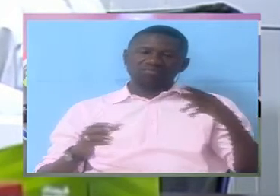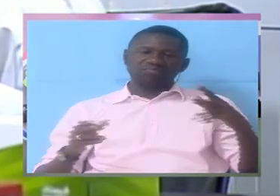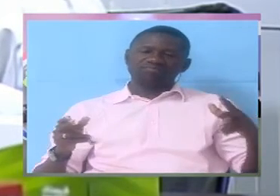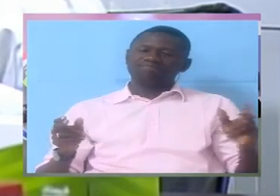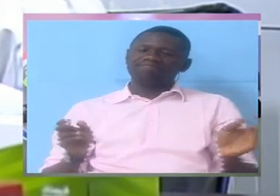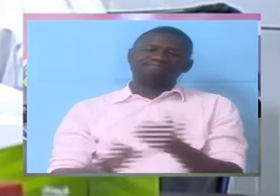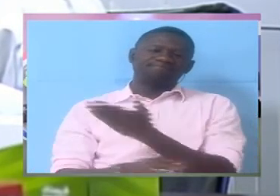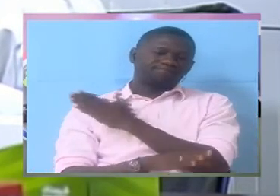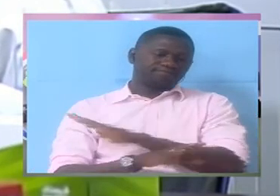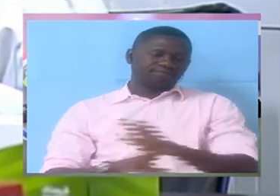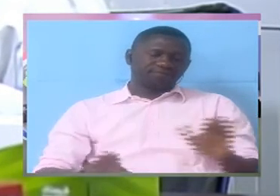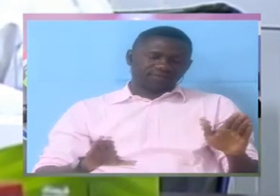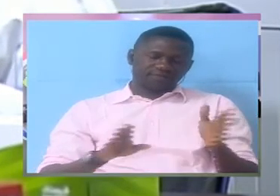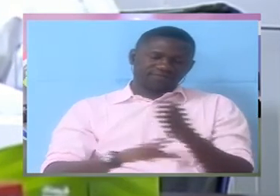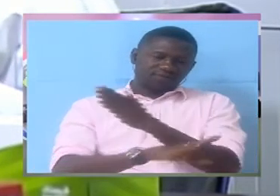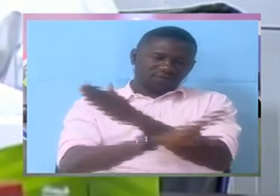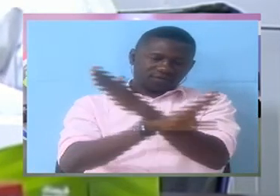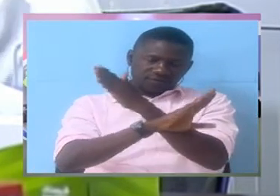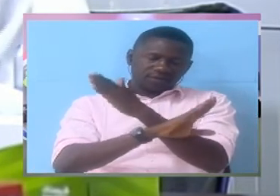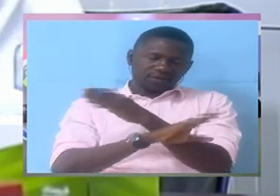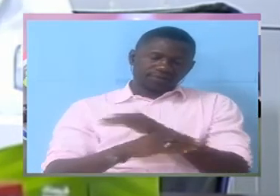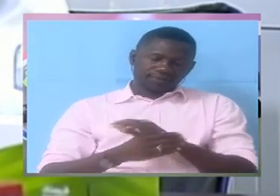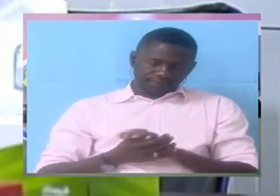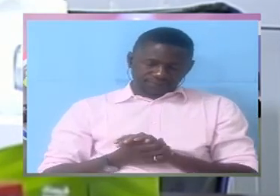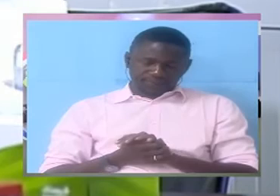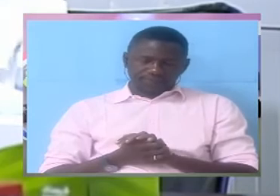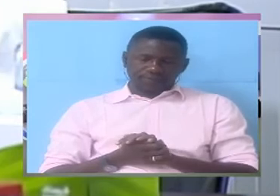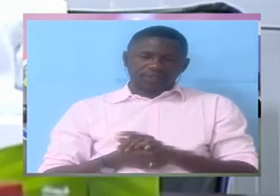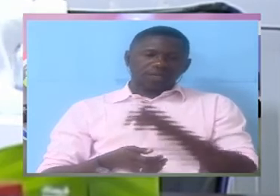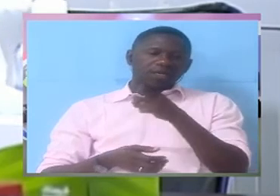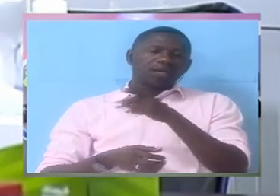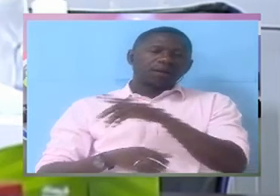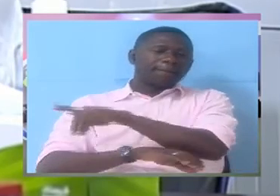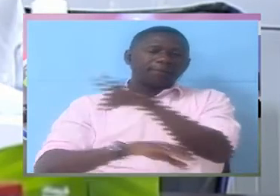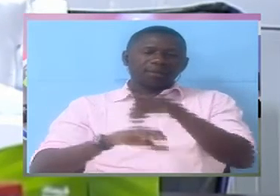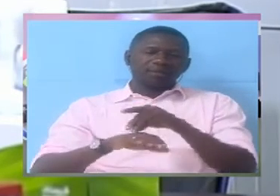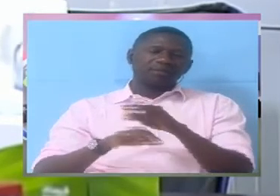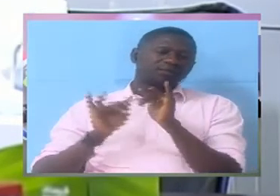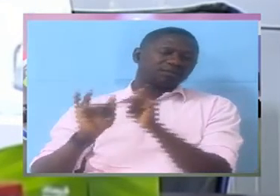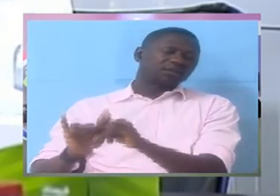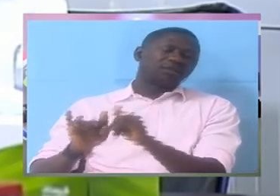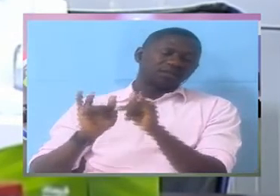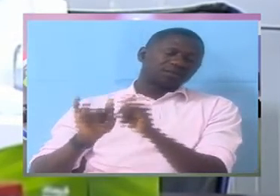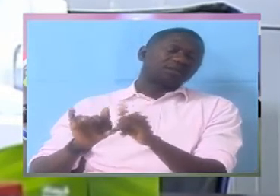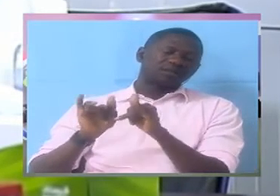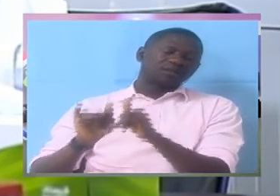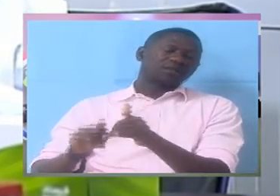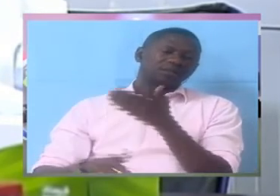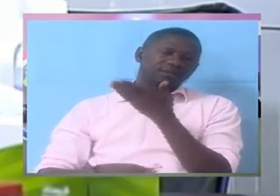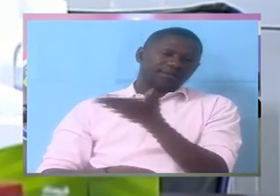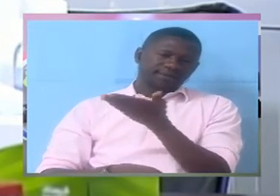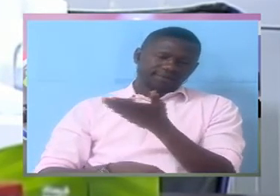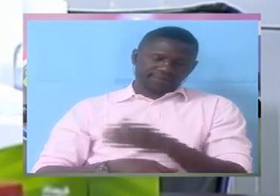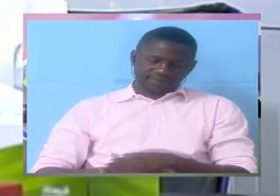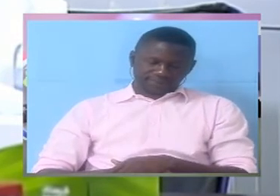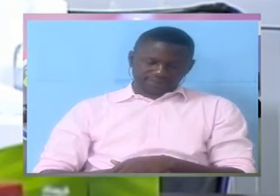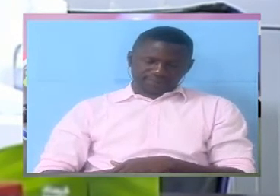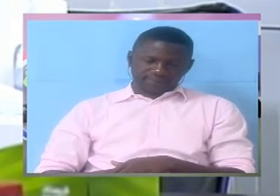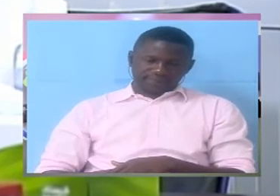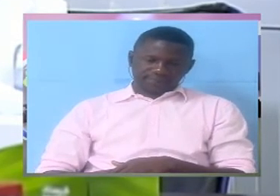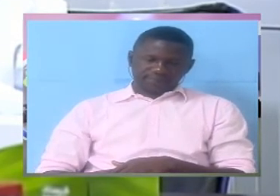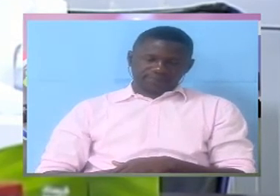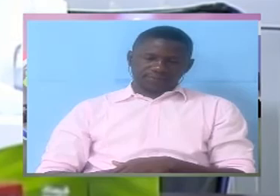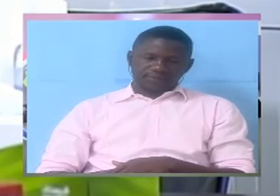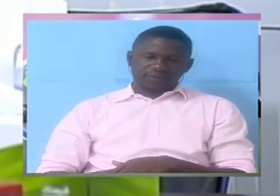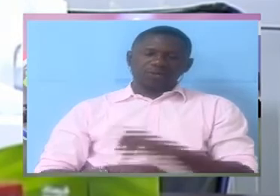that bankruptcy, their work was terminated. That place was there lying. Wo dinkira be larin je wo nyadorong.